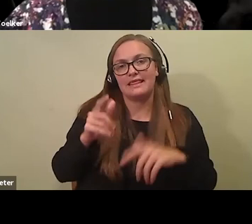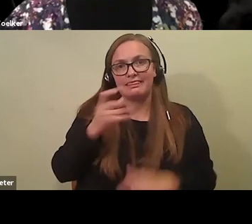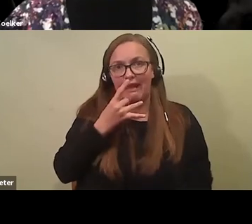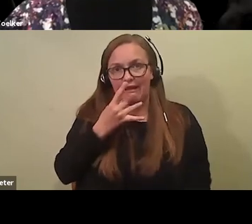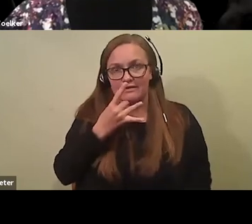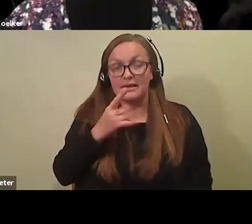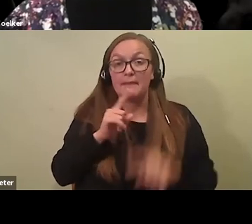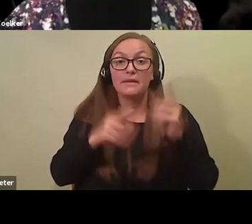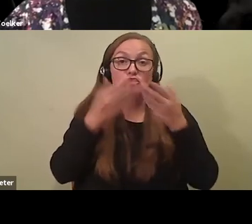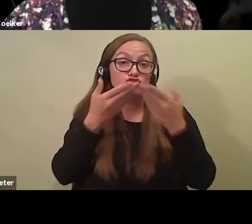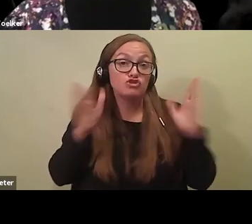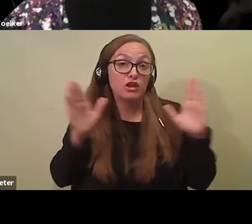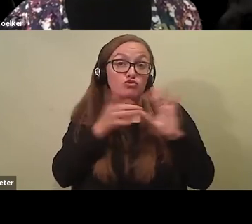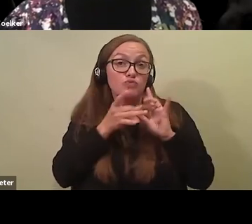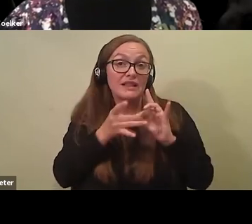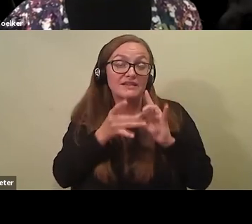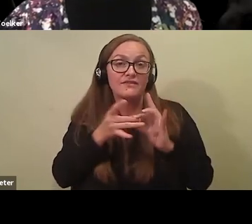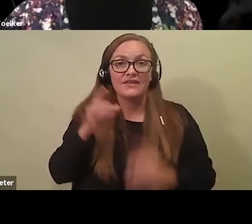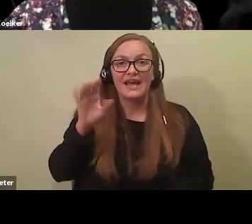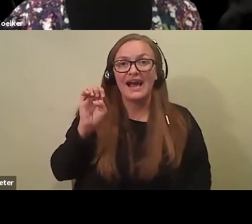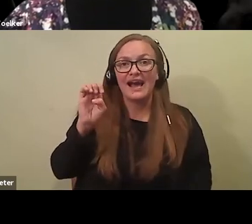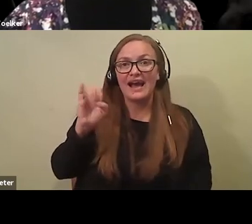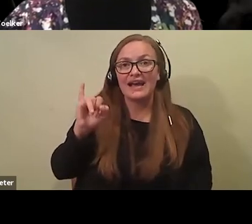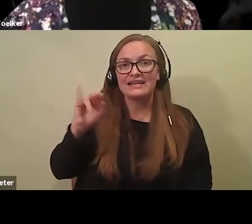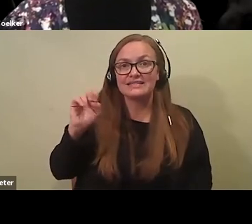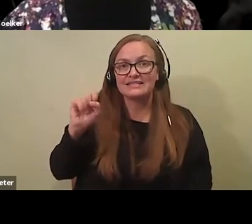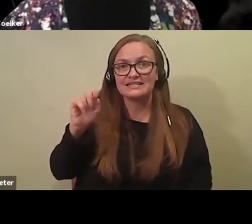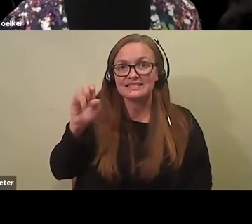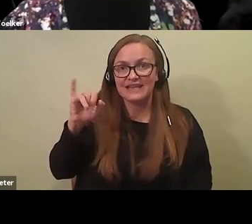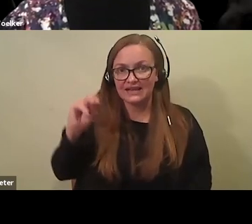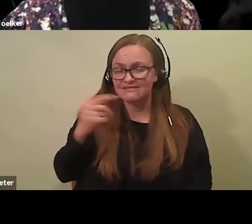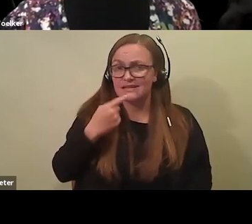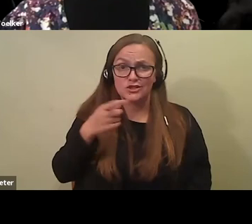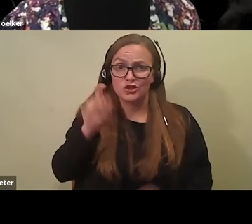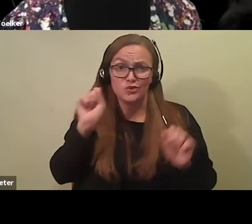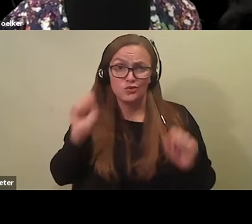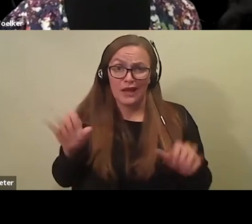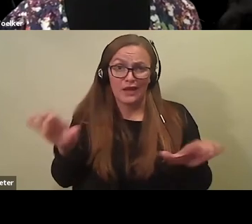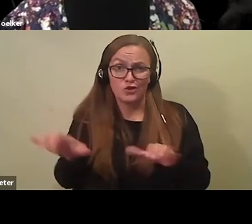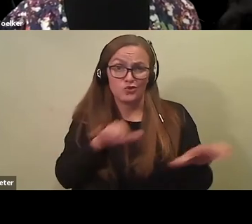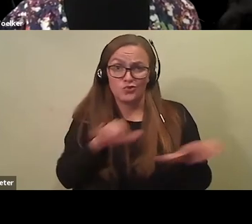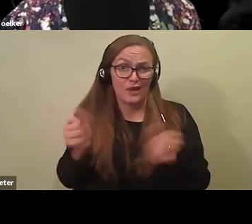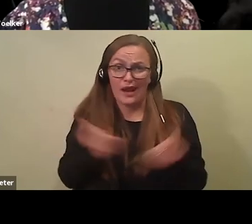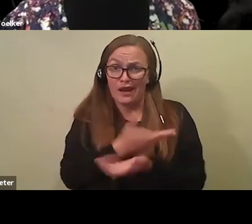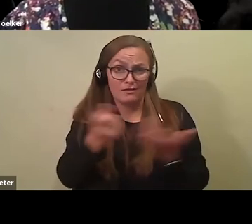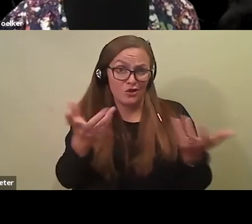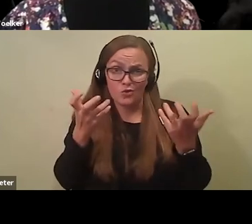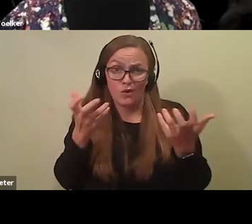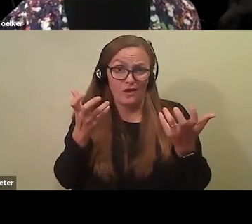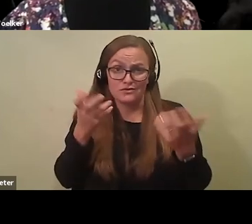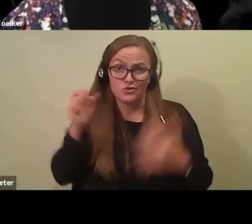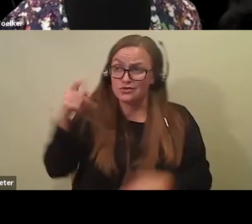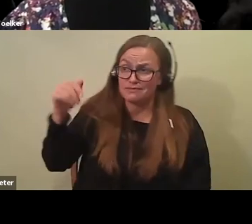Einstein's more advanced development of special relativity, says you can do anything you want to space at any speed you want. You